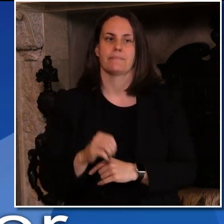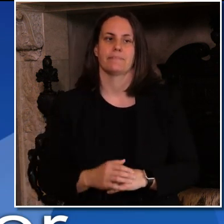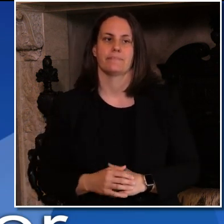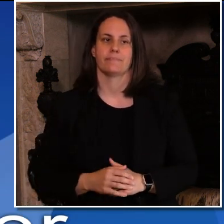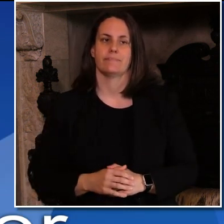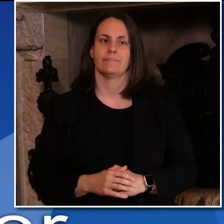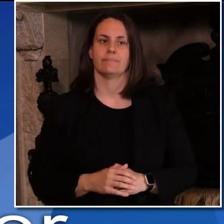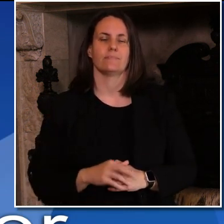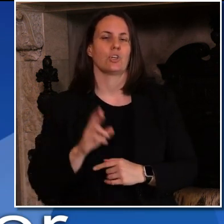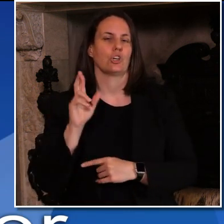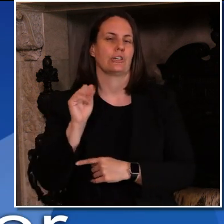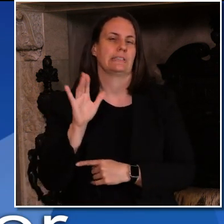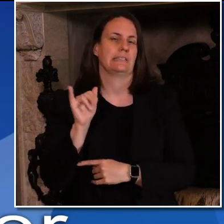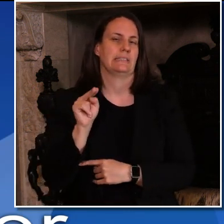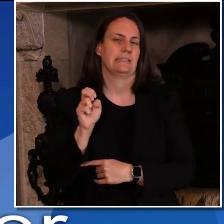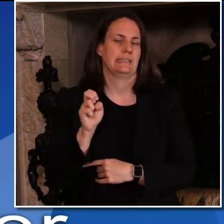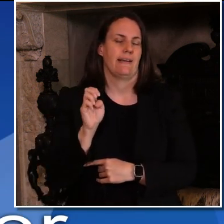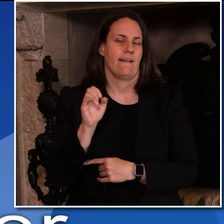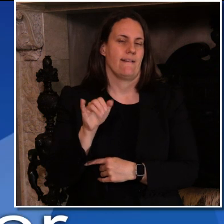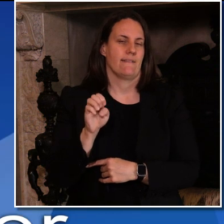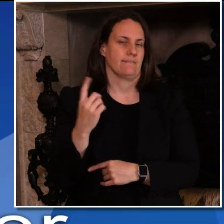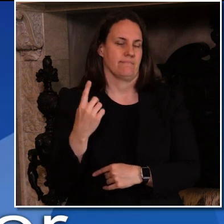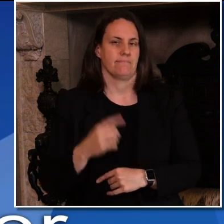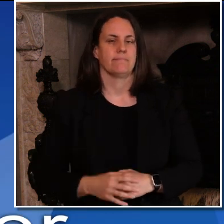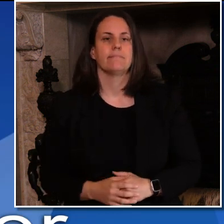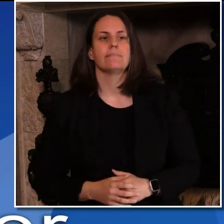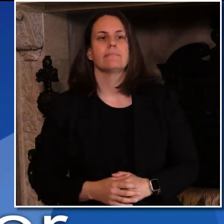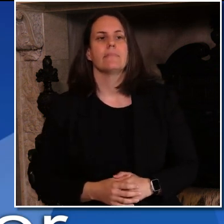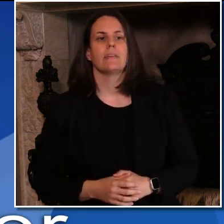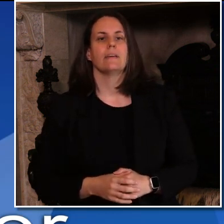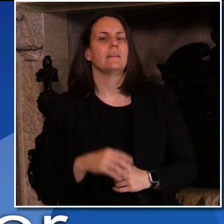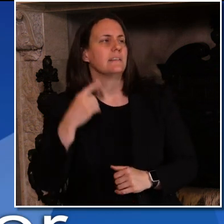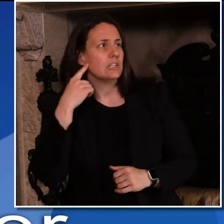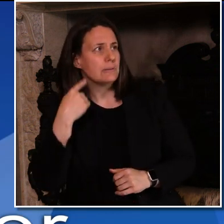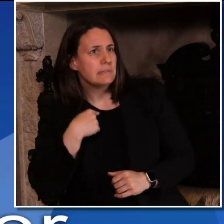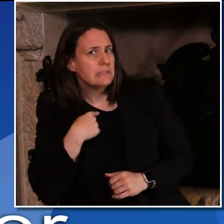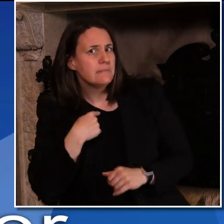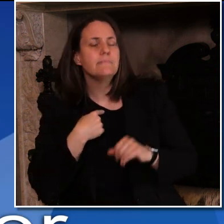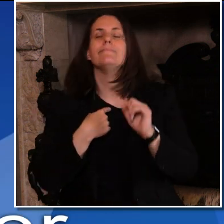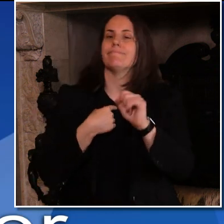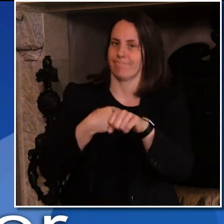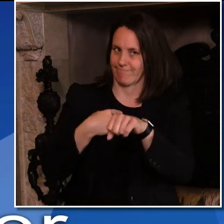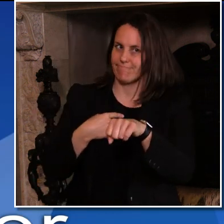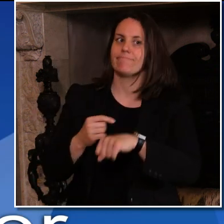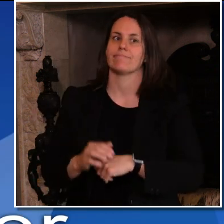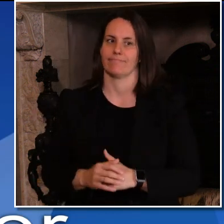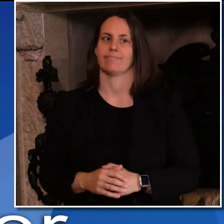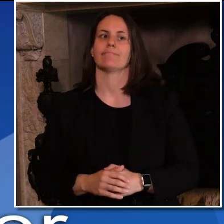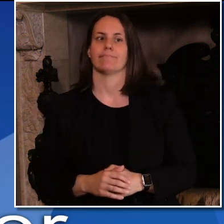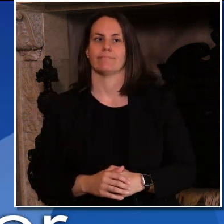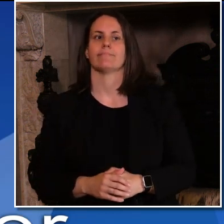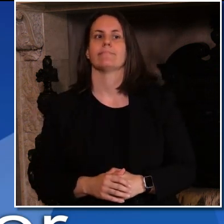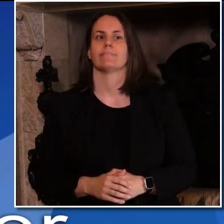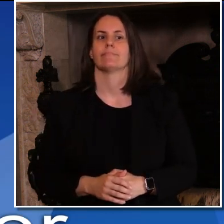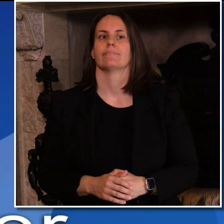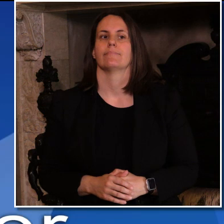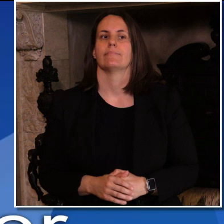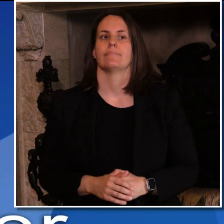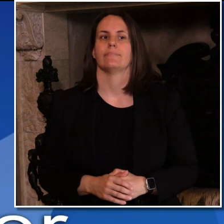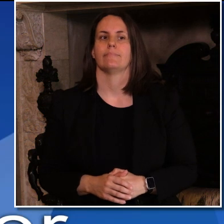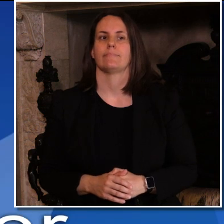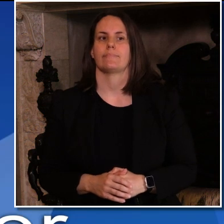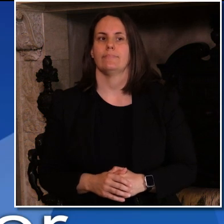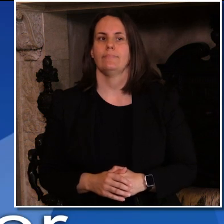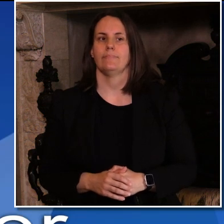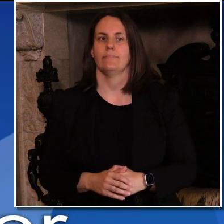Hey, can you guys hear me? Mm-hmm. Yes. Thank you. So you guys have reported that hundreds of employees, I can't remember the exact